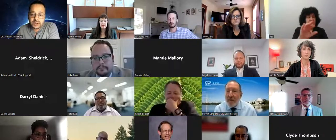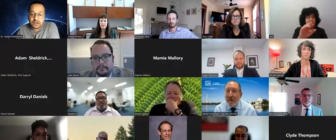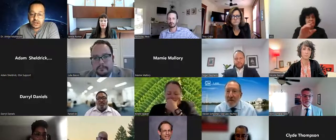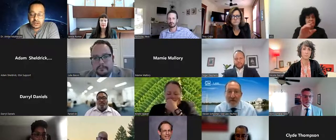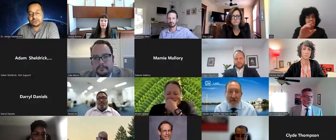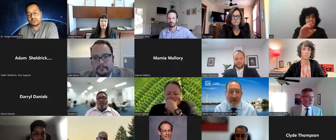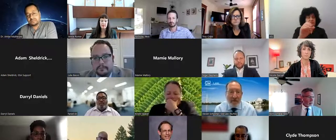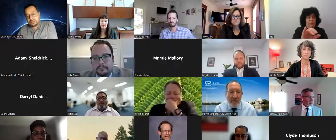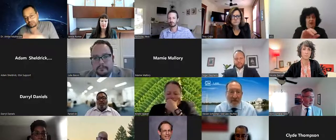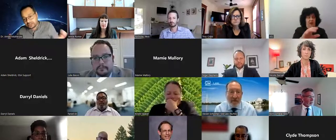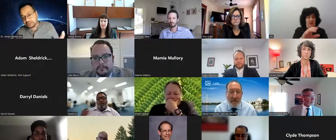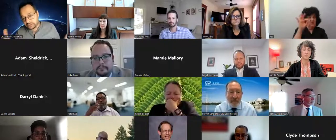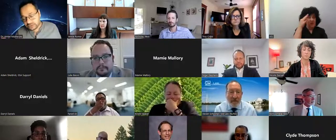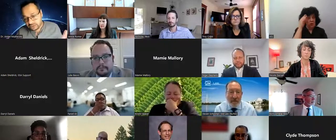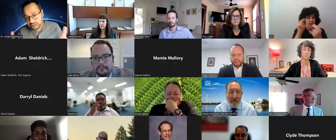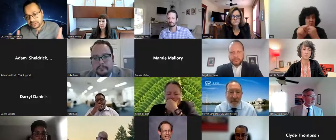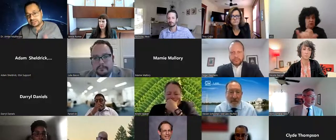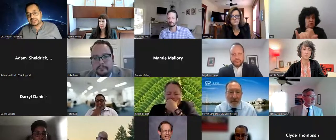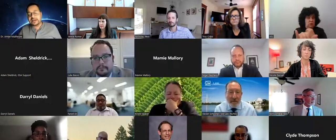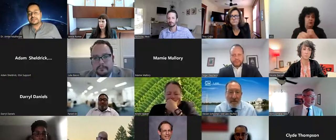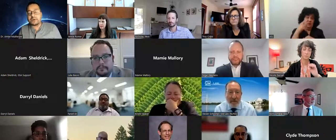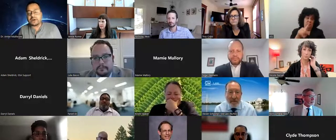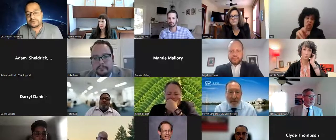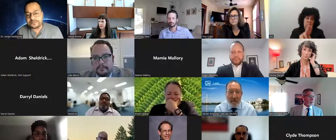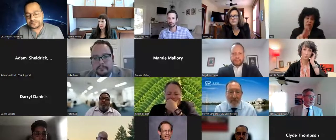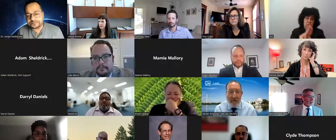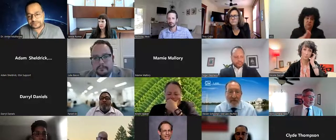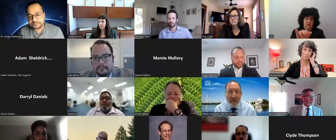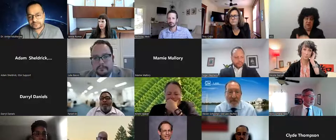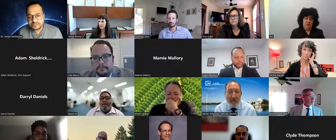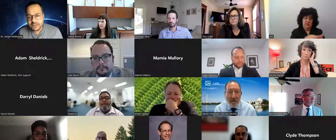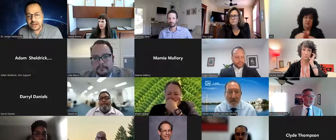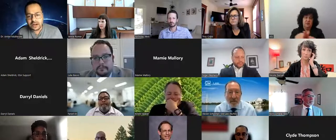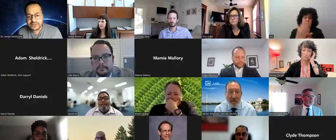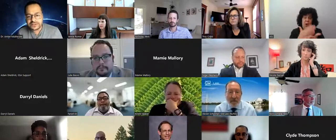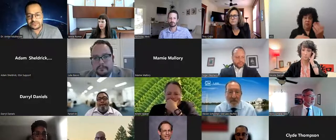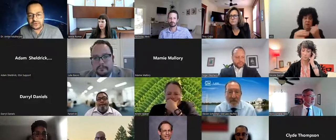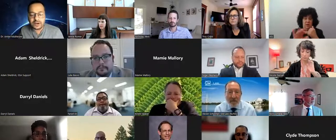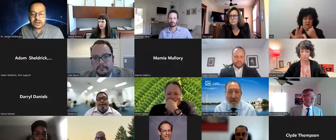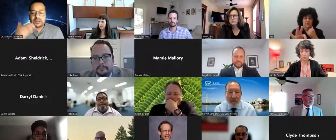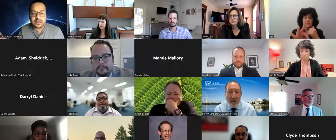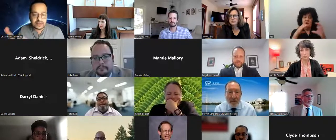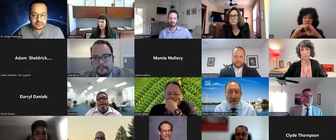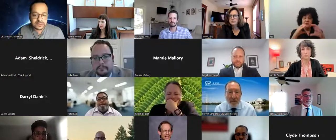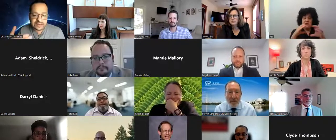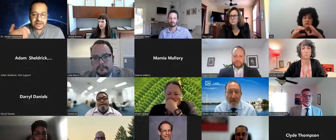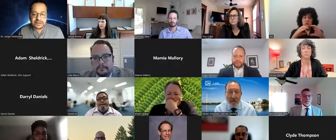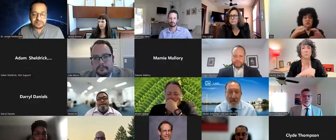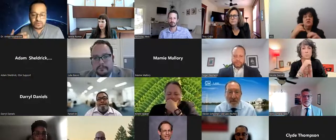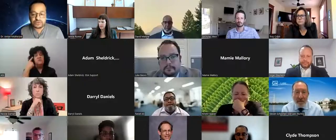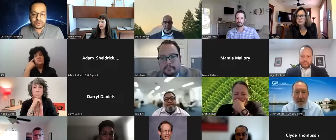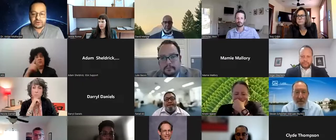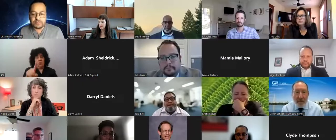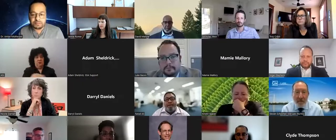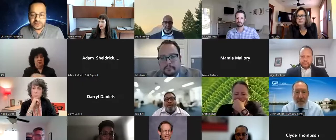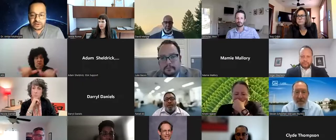those, using those EPDs as part of the conversation for, again, the standardized